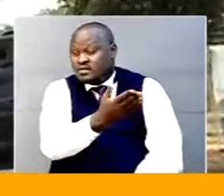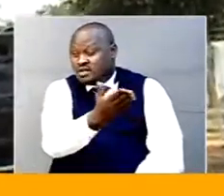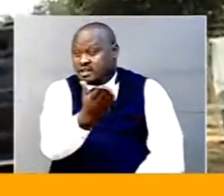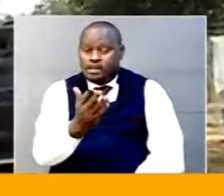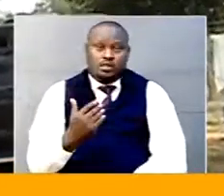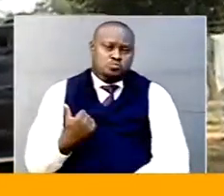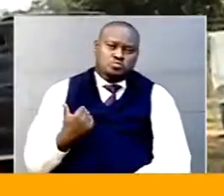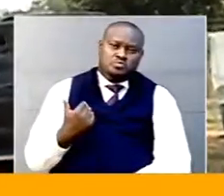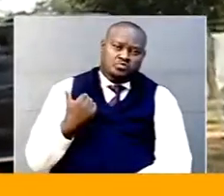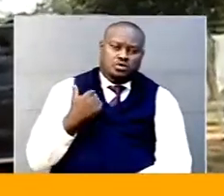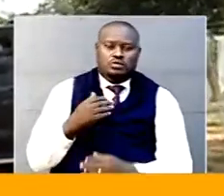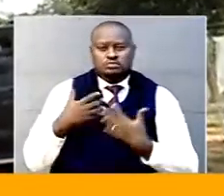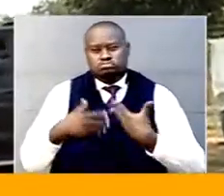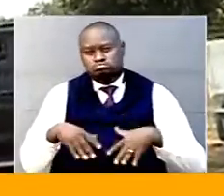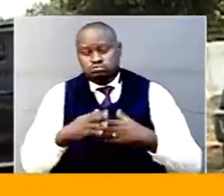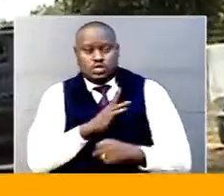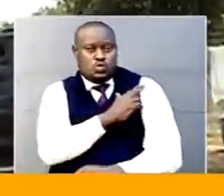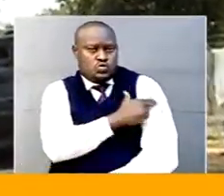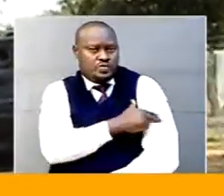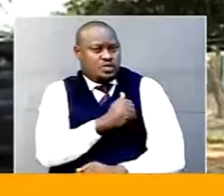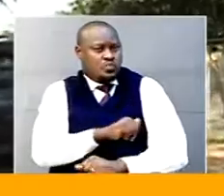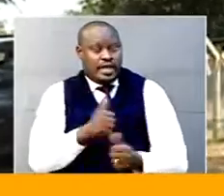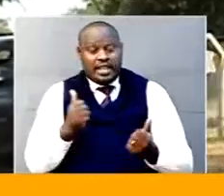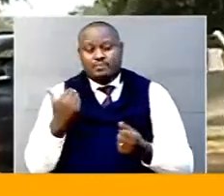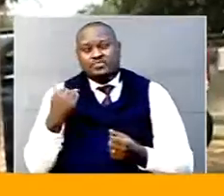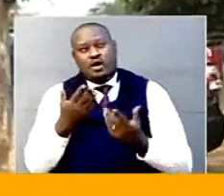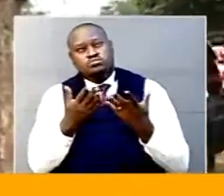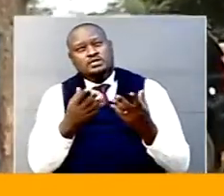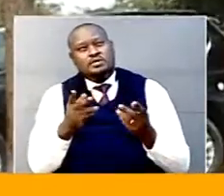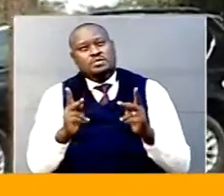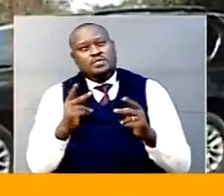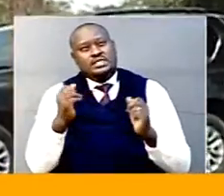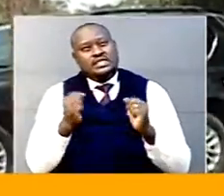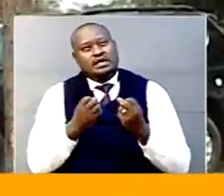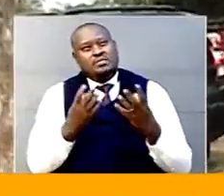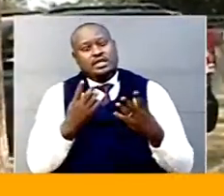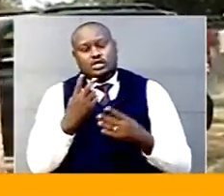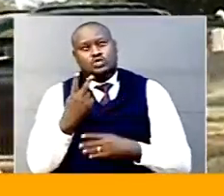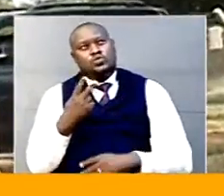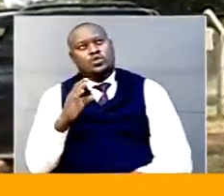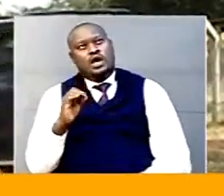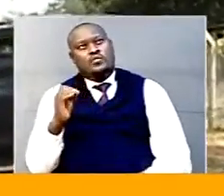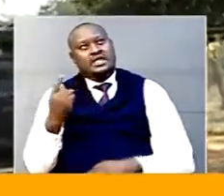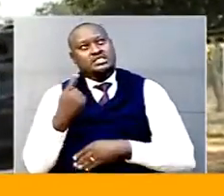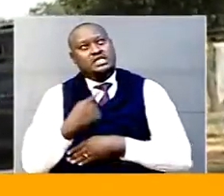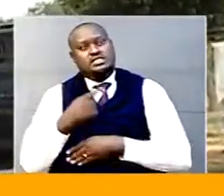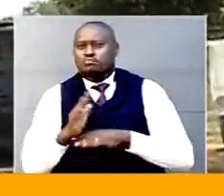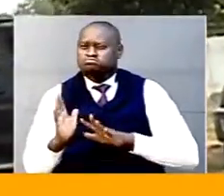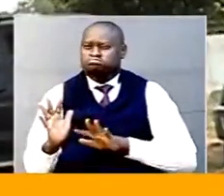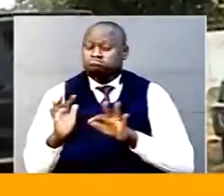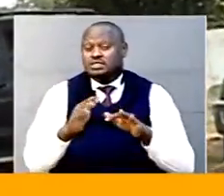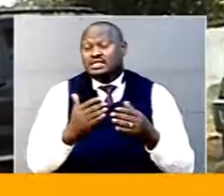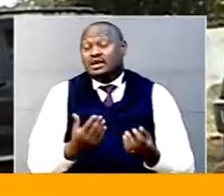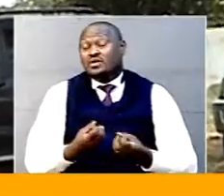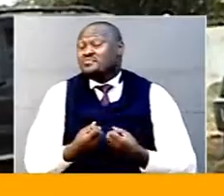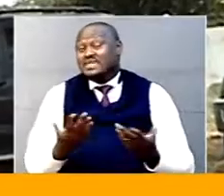used to receive about 200 people a day, at